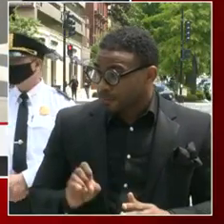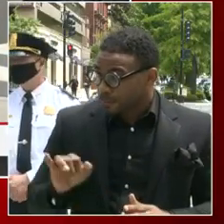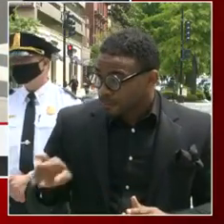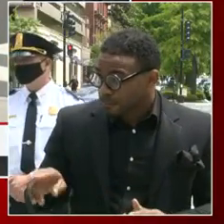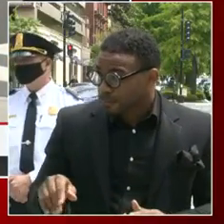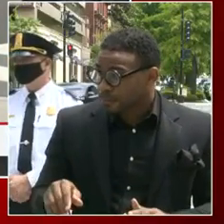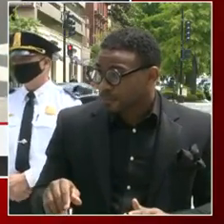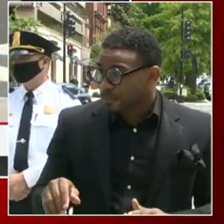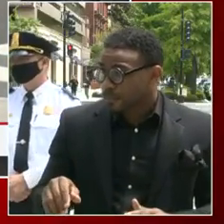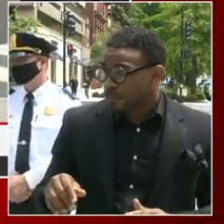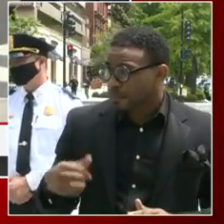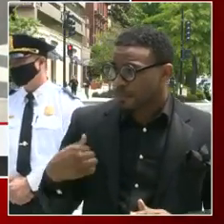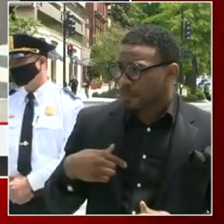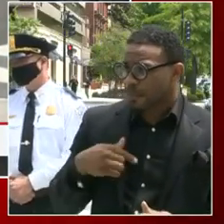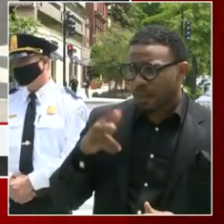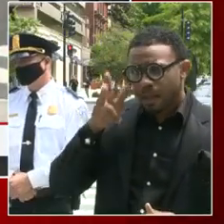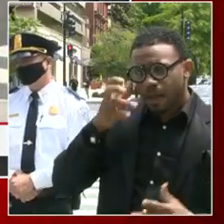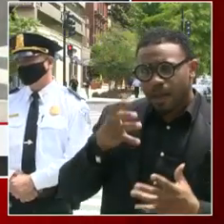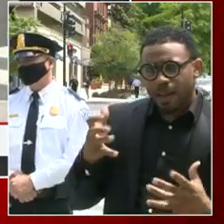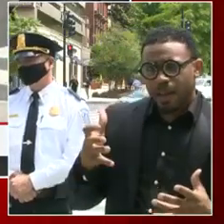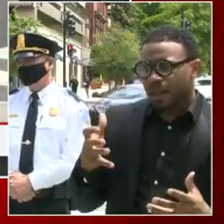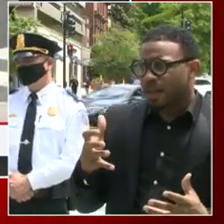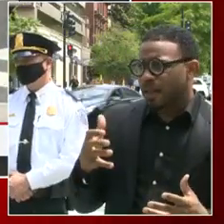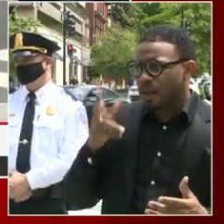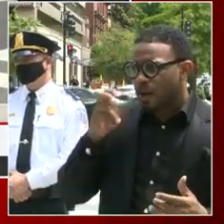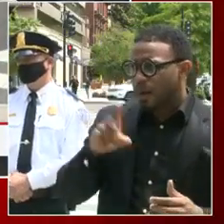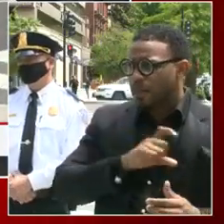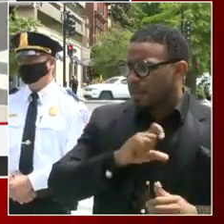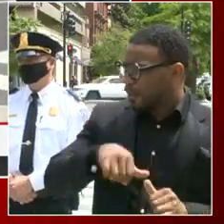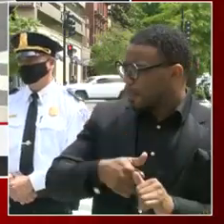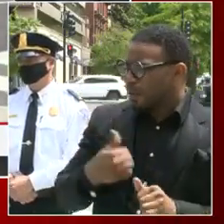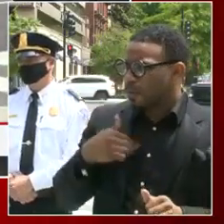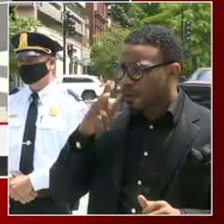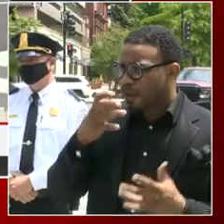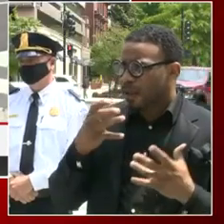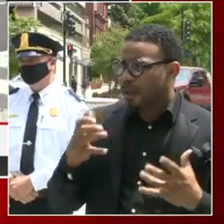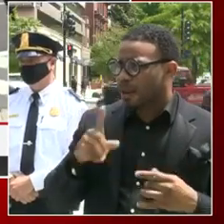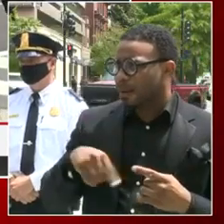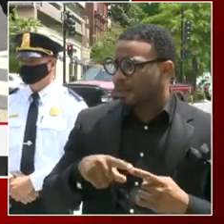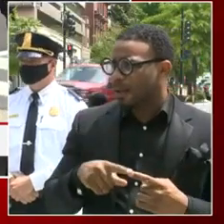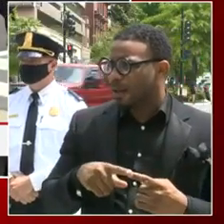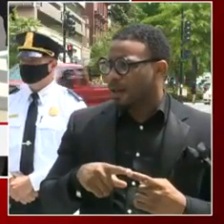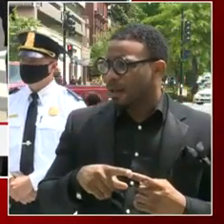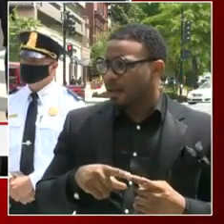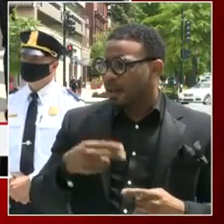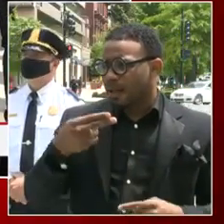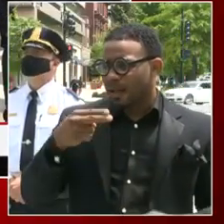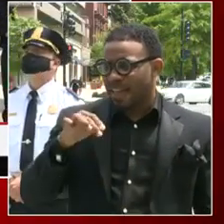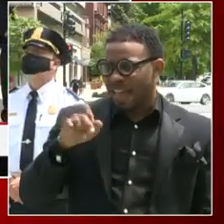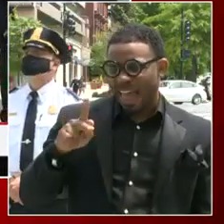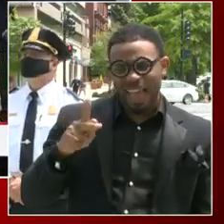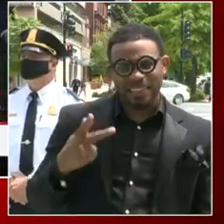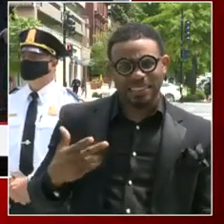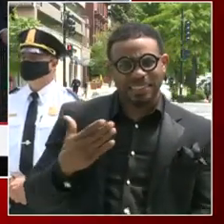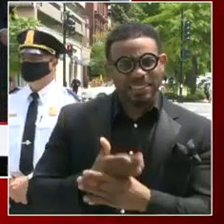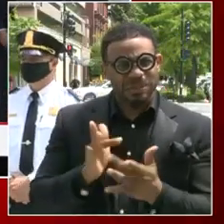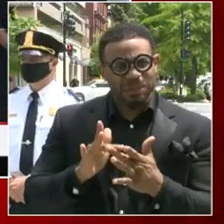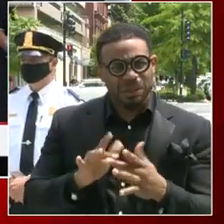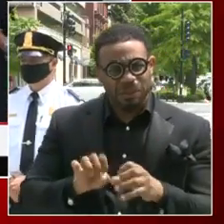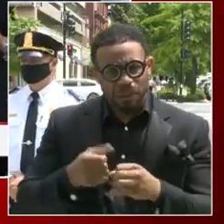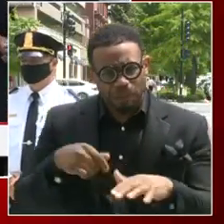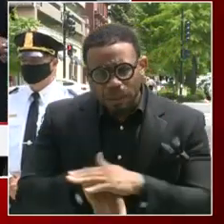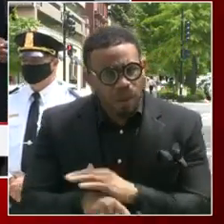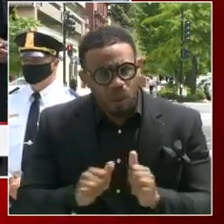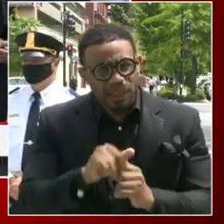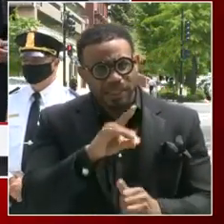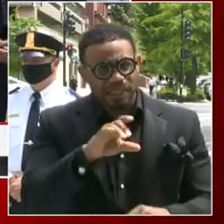We've been hearing a lot, and I know you had a couple of police officials behind you, but we've been hearing a lot about this hack thing going on, you know, with the